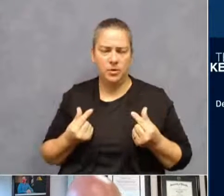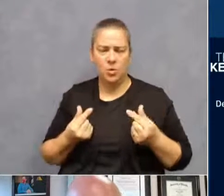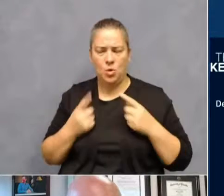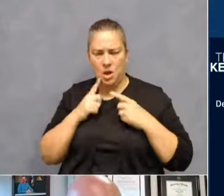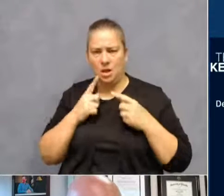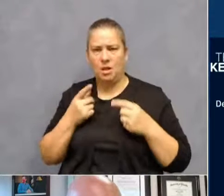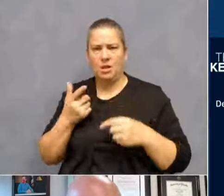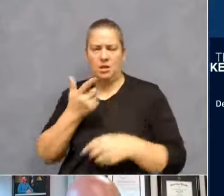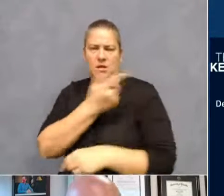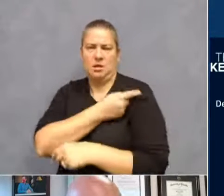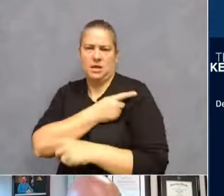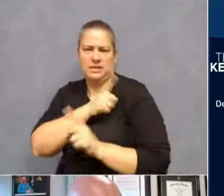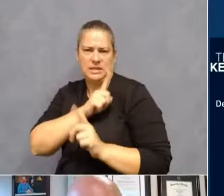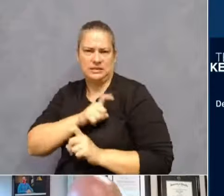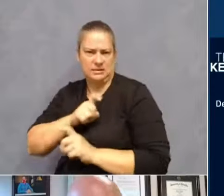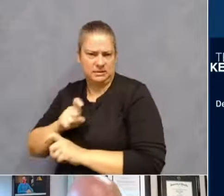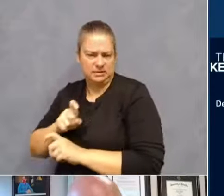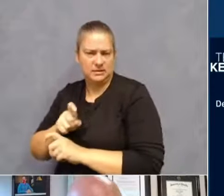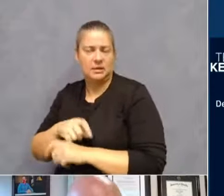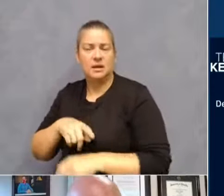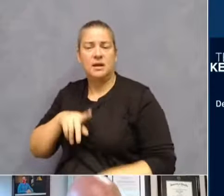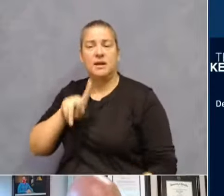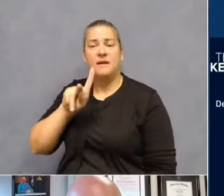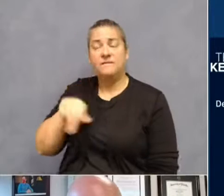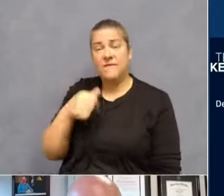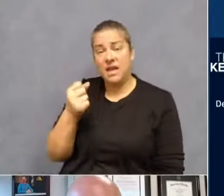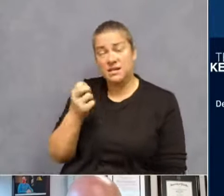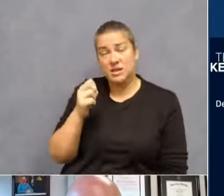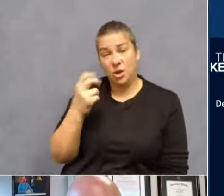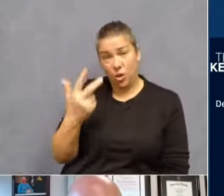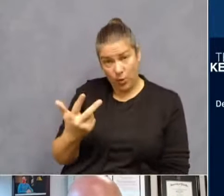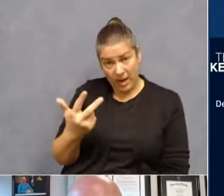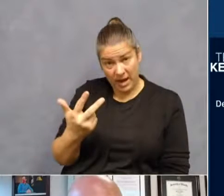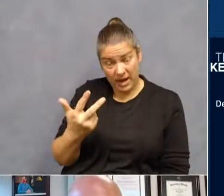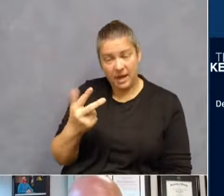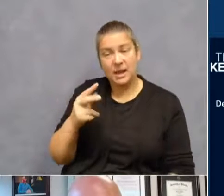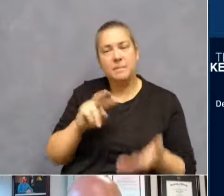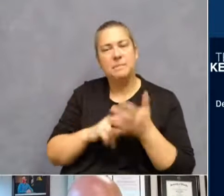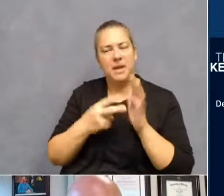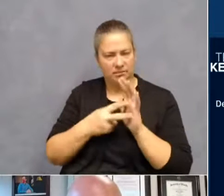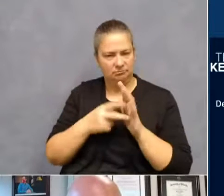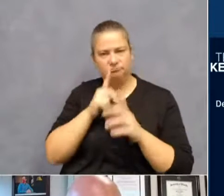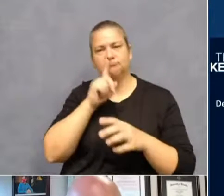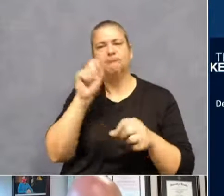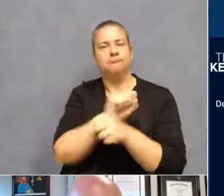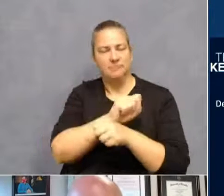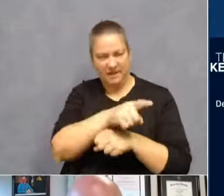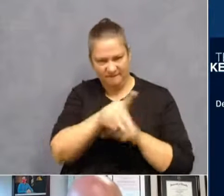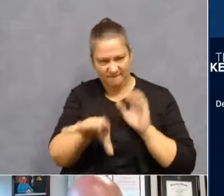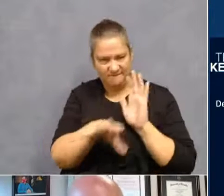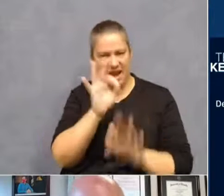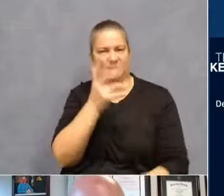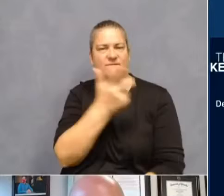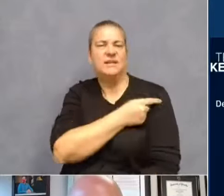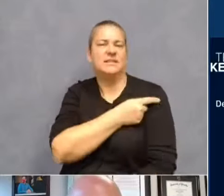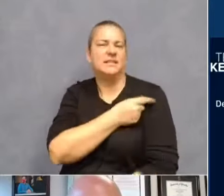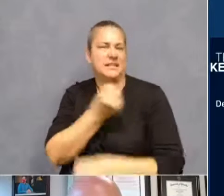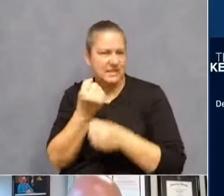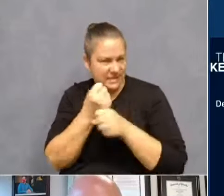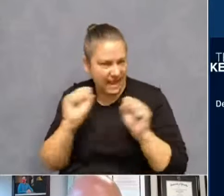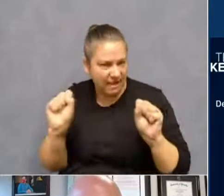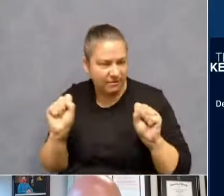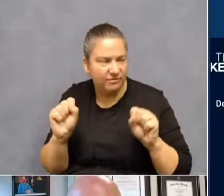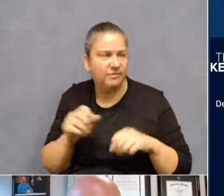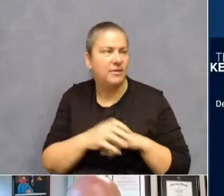small. Phase 3 is when they have found a vaccine that appears to be safe in healthy people, that also appears to